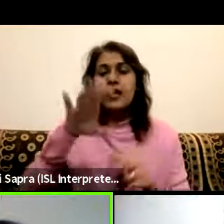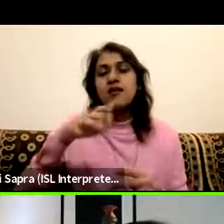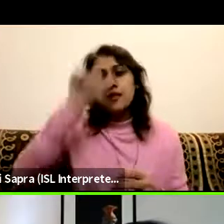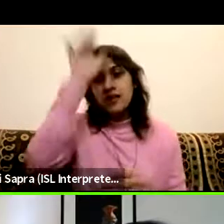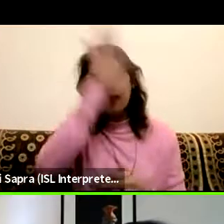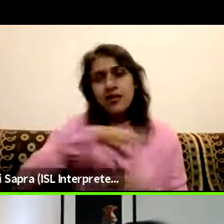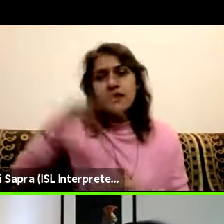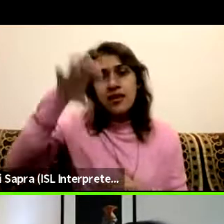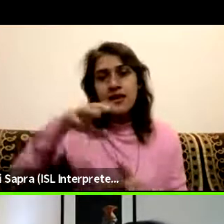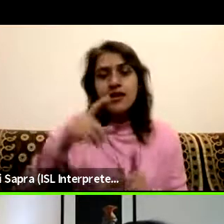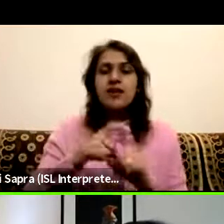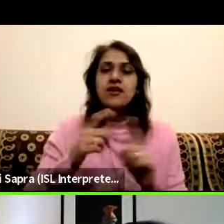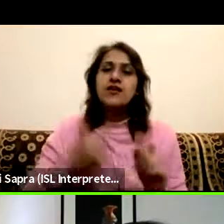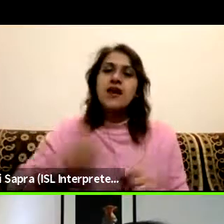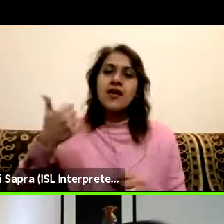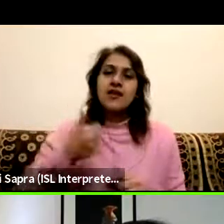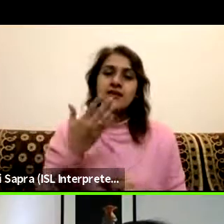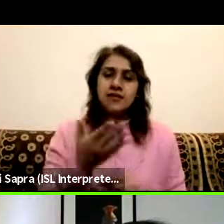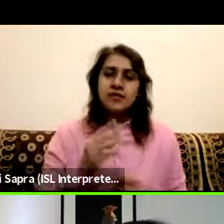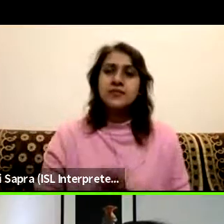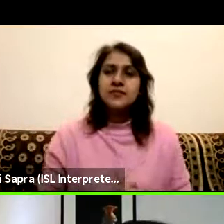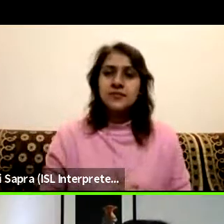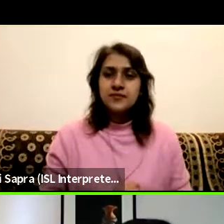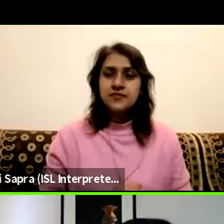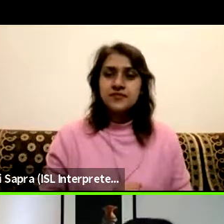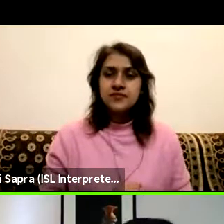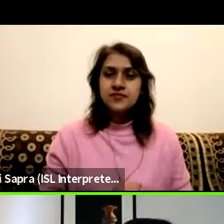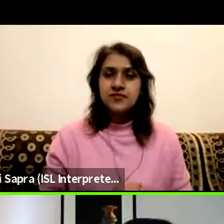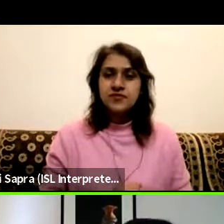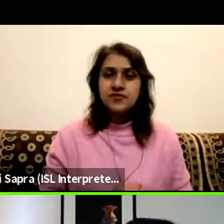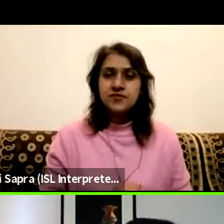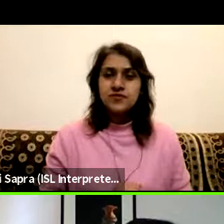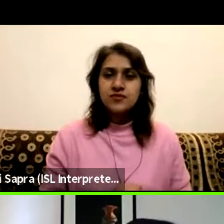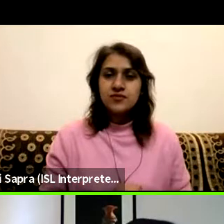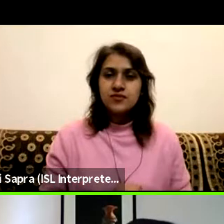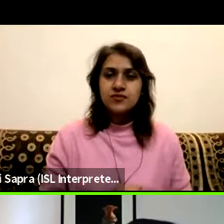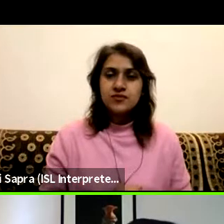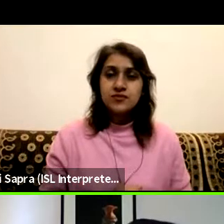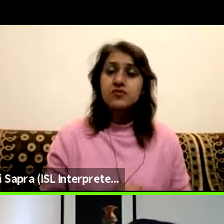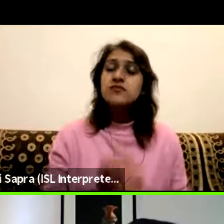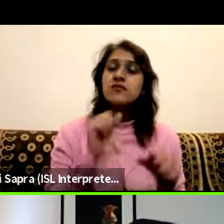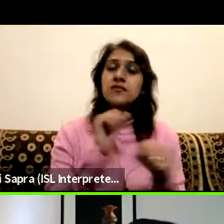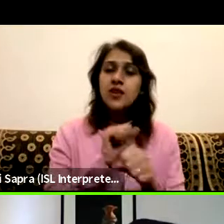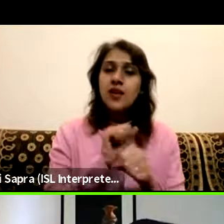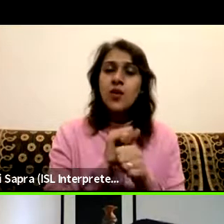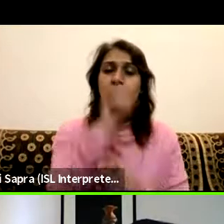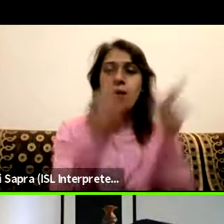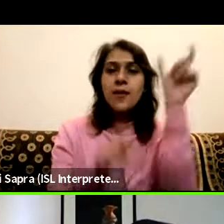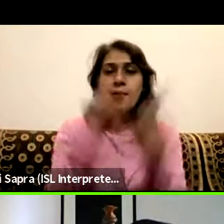India. For us, working with people with